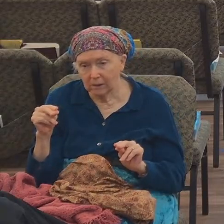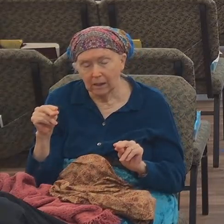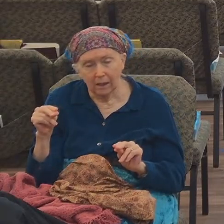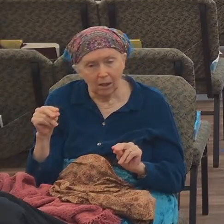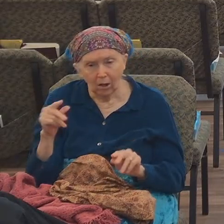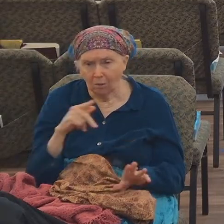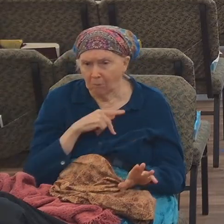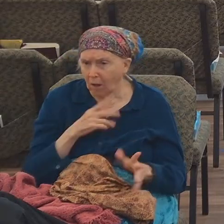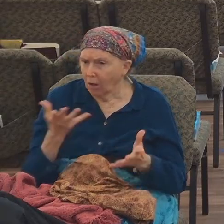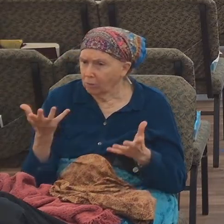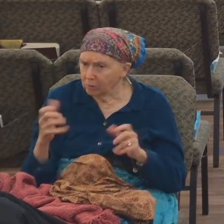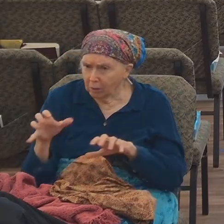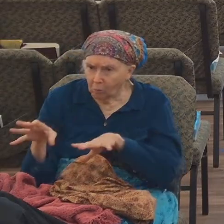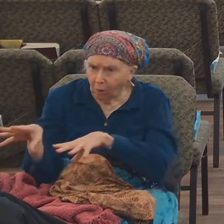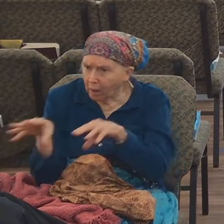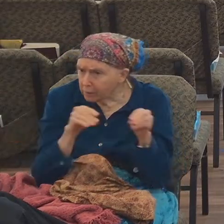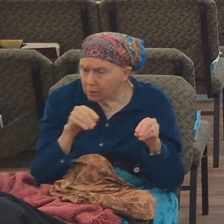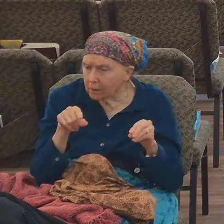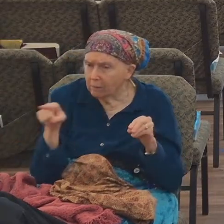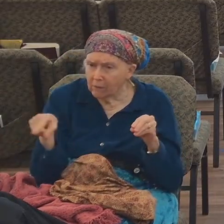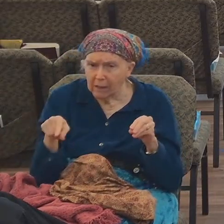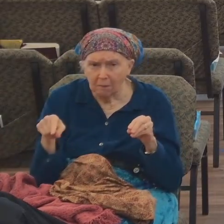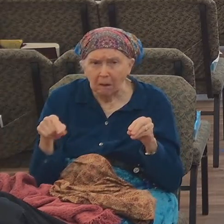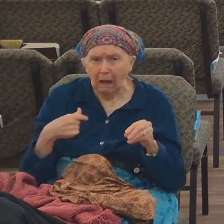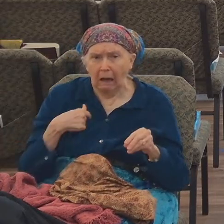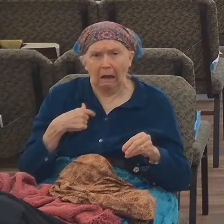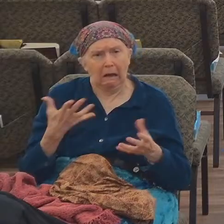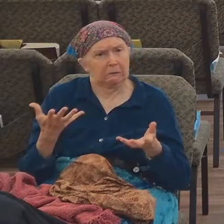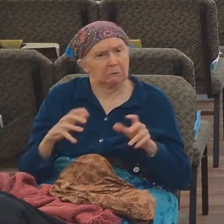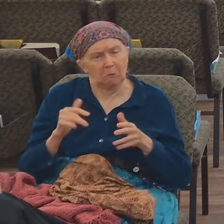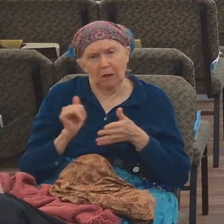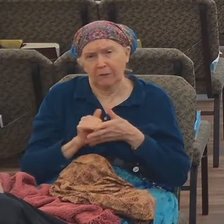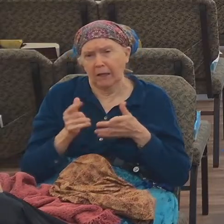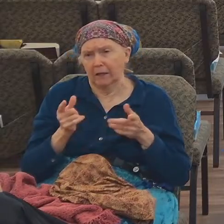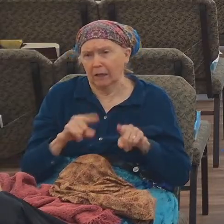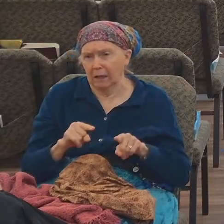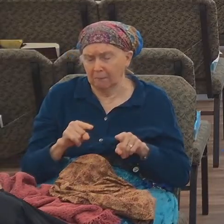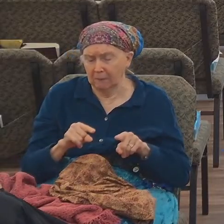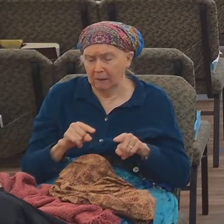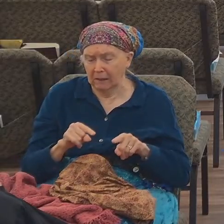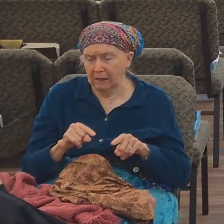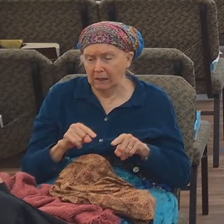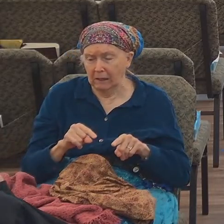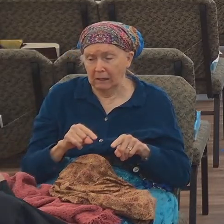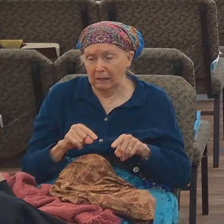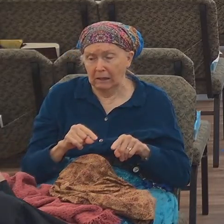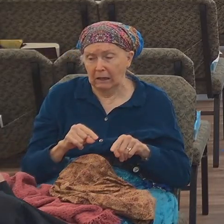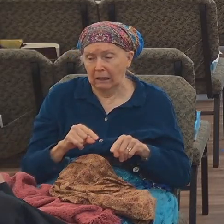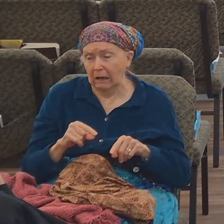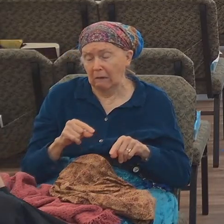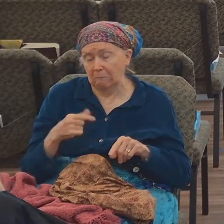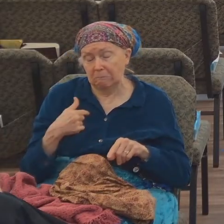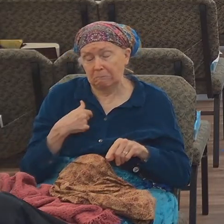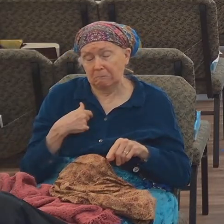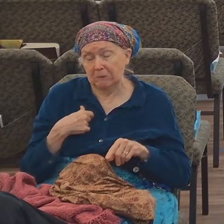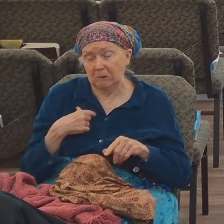go. I didn't want this to happen. We're torn away from one another.